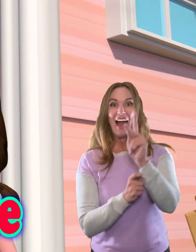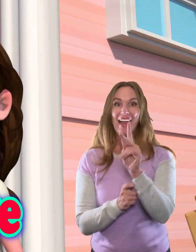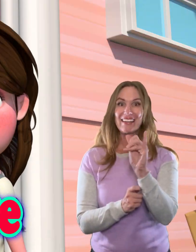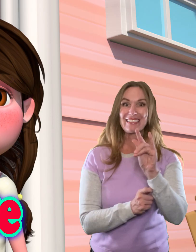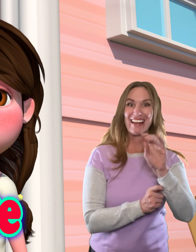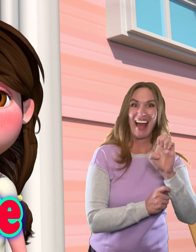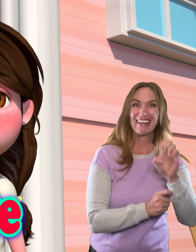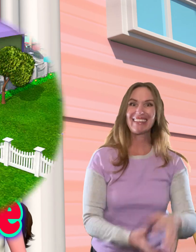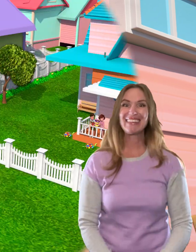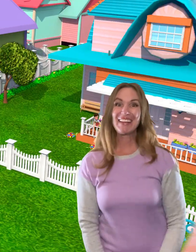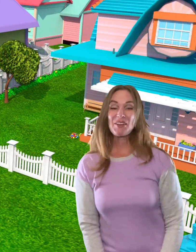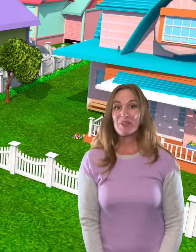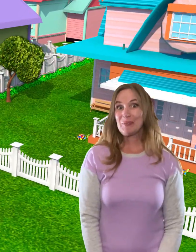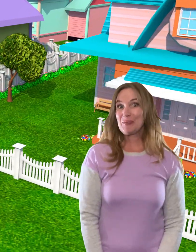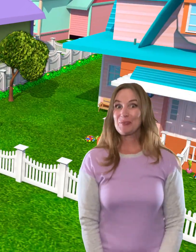Flying a kite.